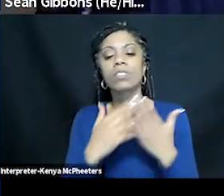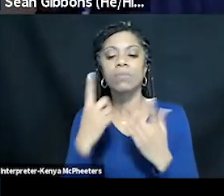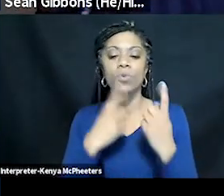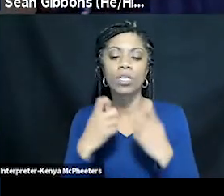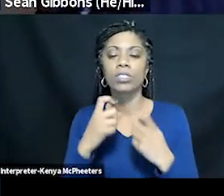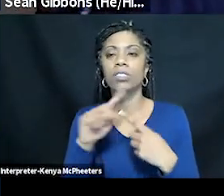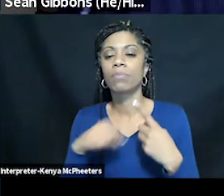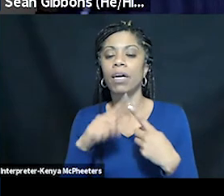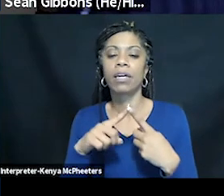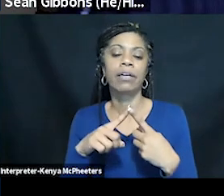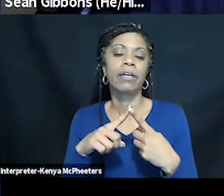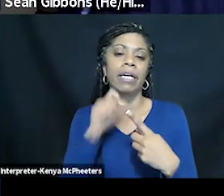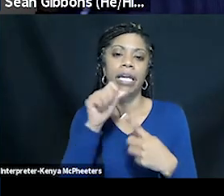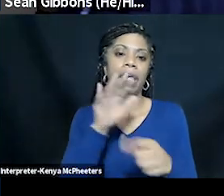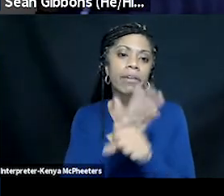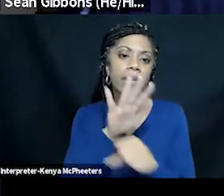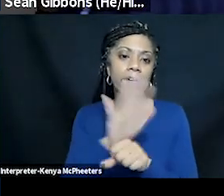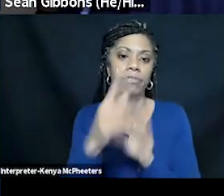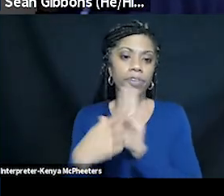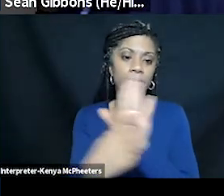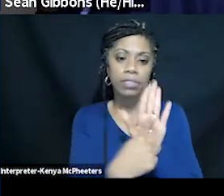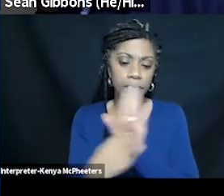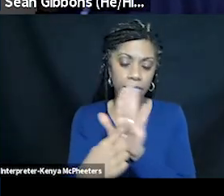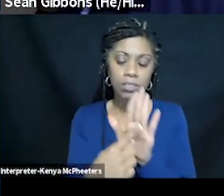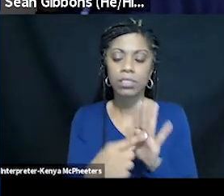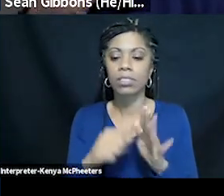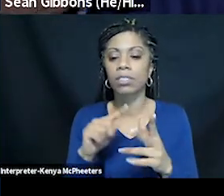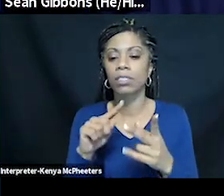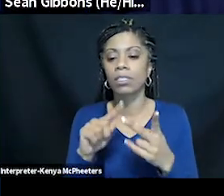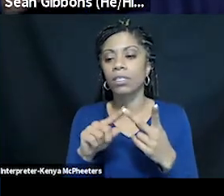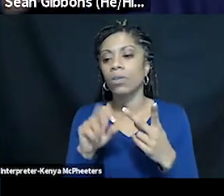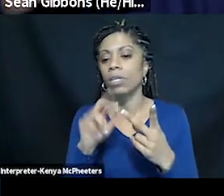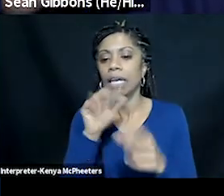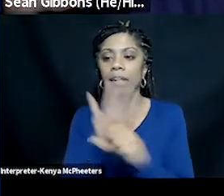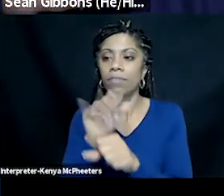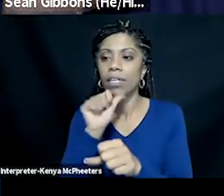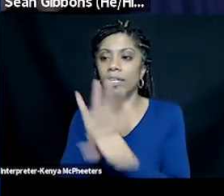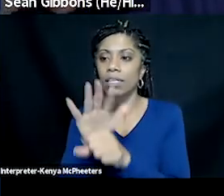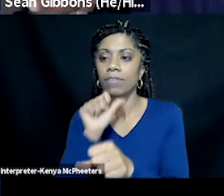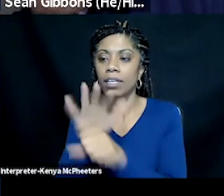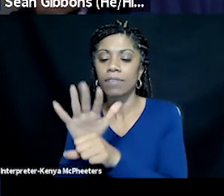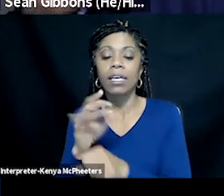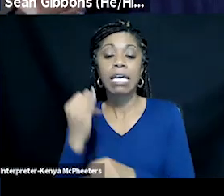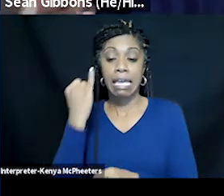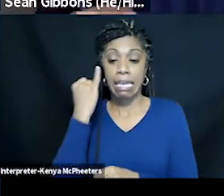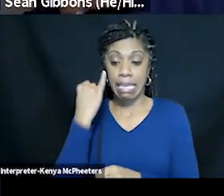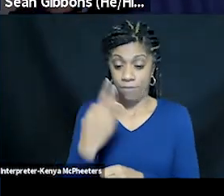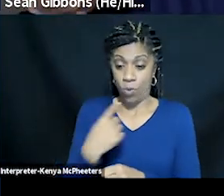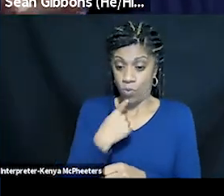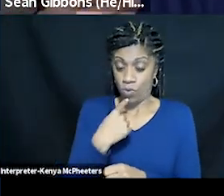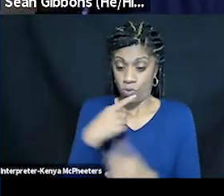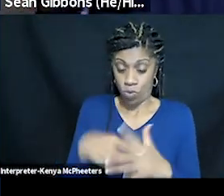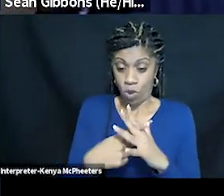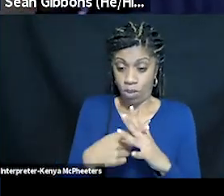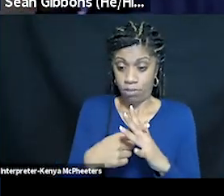underserved, and a question about whether these are deficit frames. The answer is yes. If you're starting with something about what someone is missing, that is a deficit frame. There are